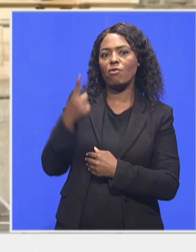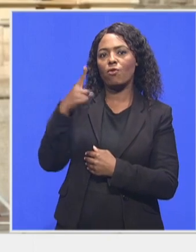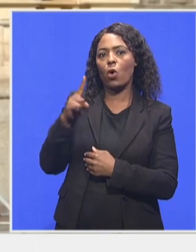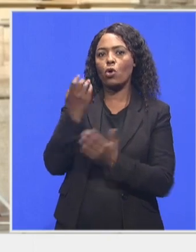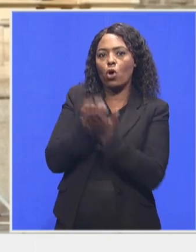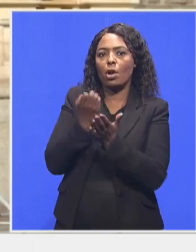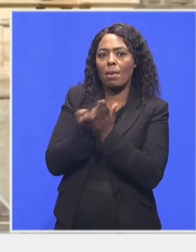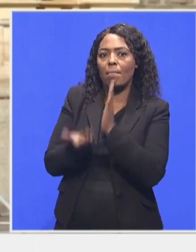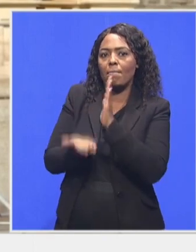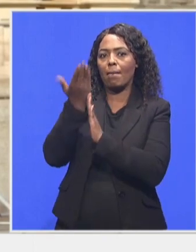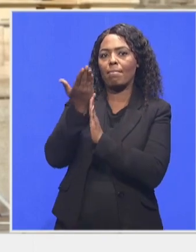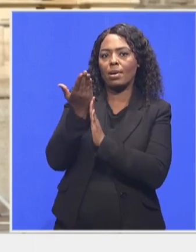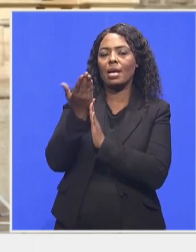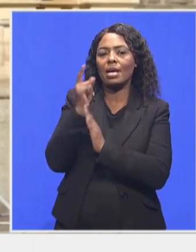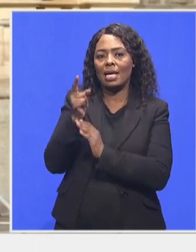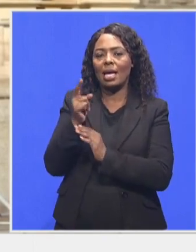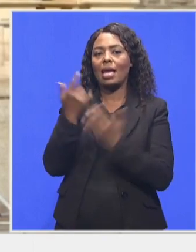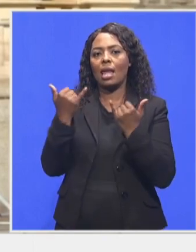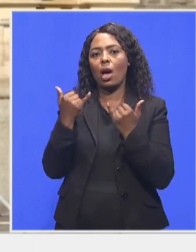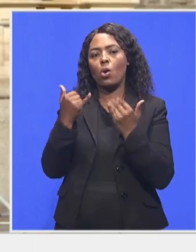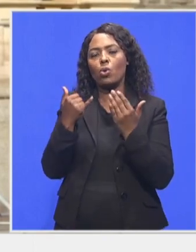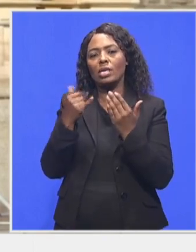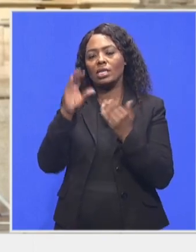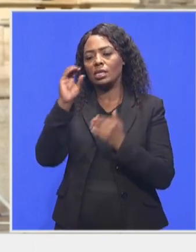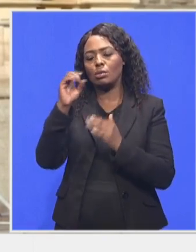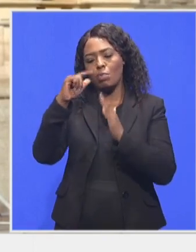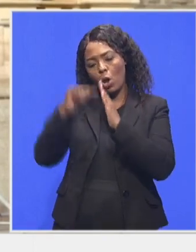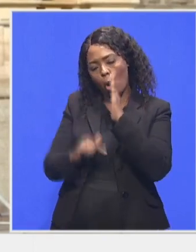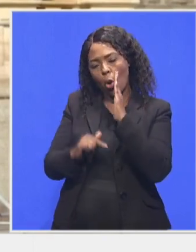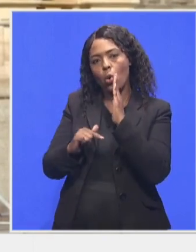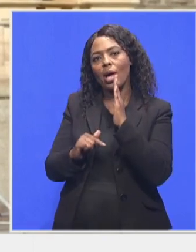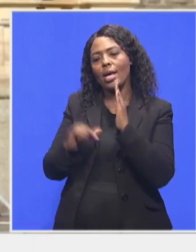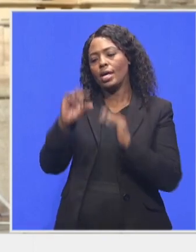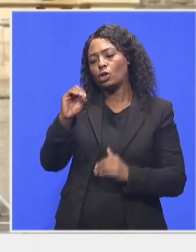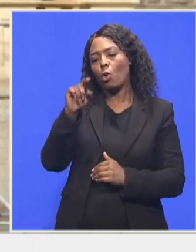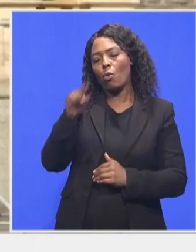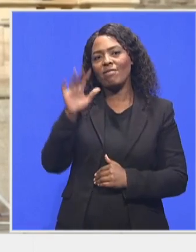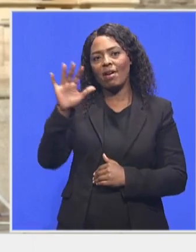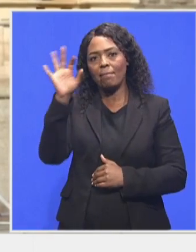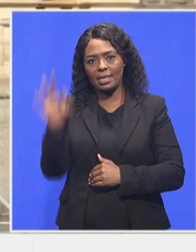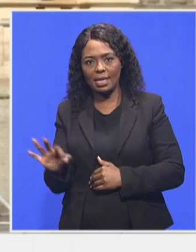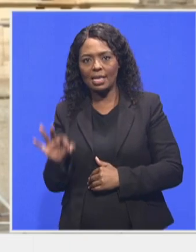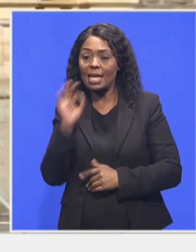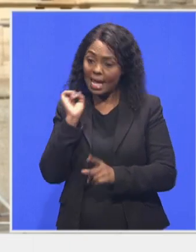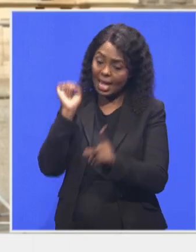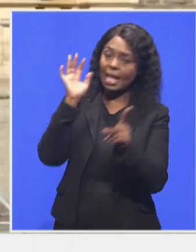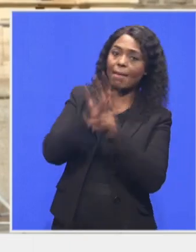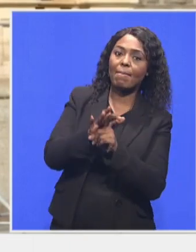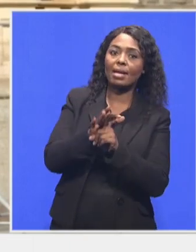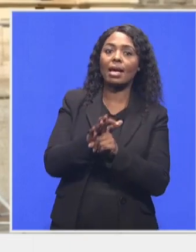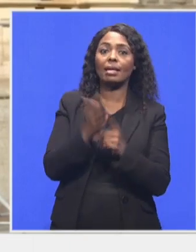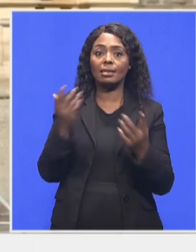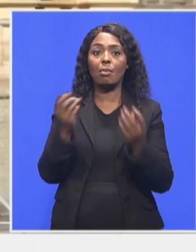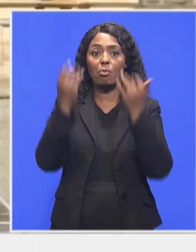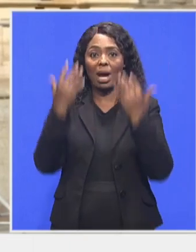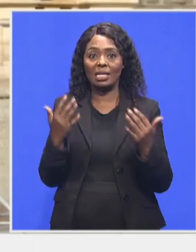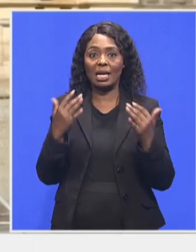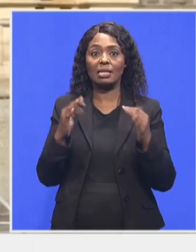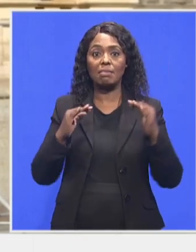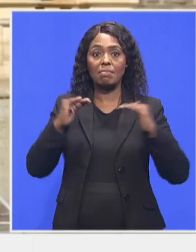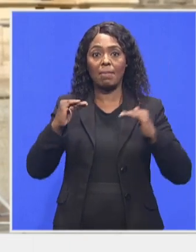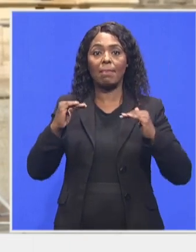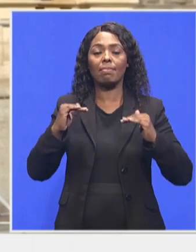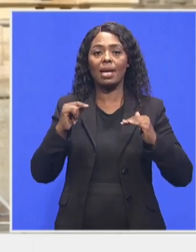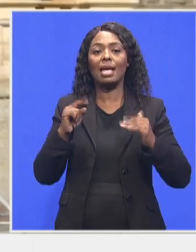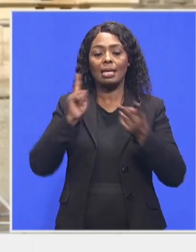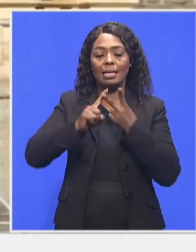at that is below 0.5%, it will have implications for things like the budget deficit. It will have